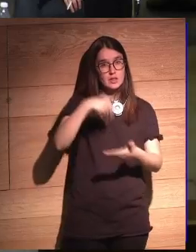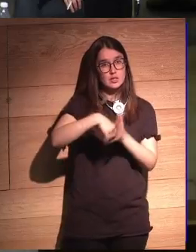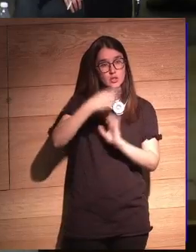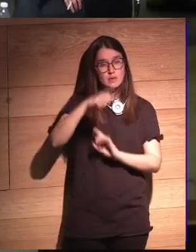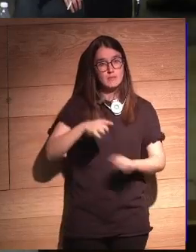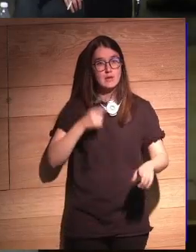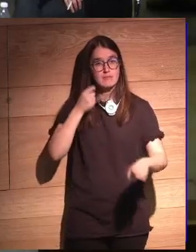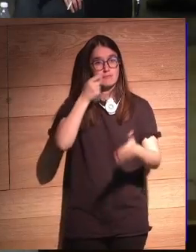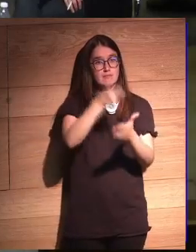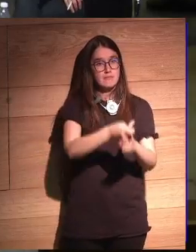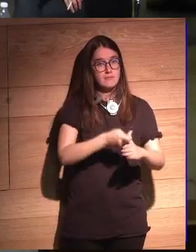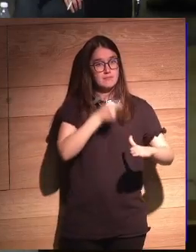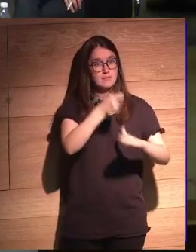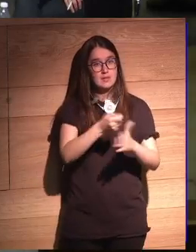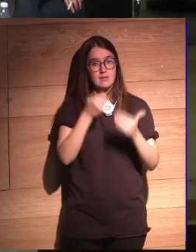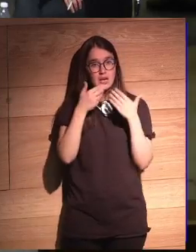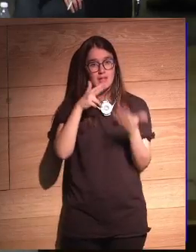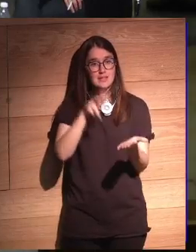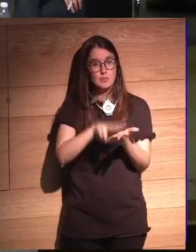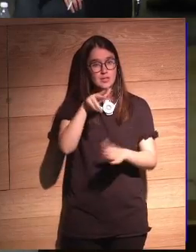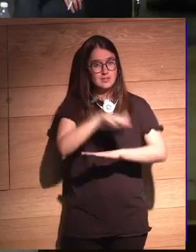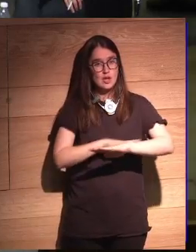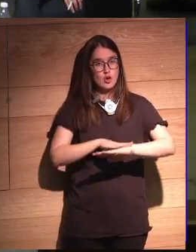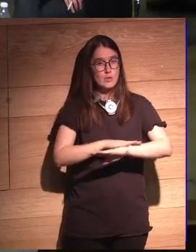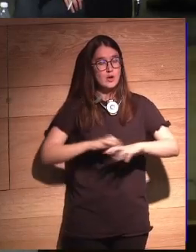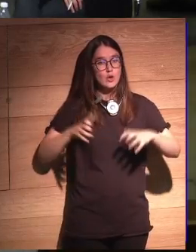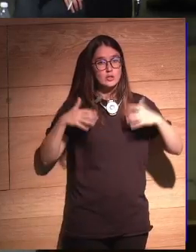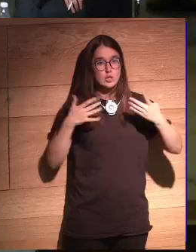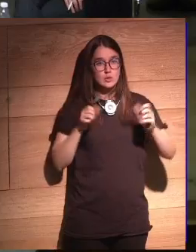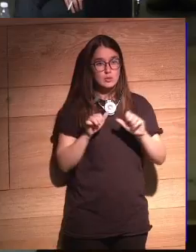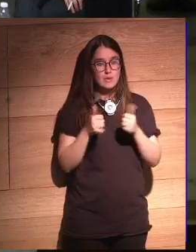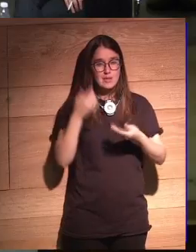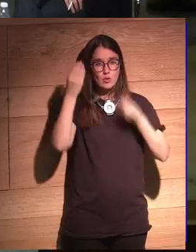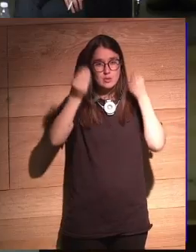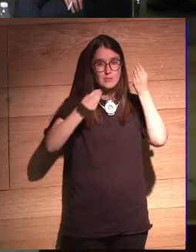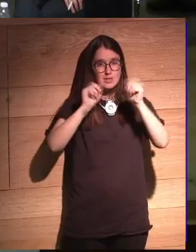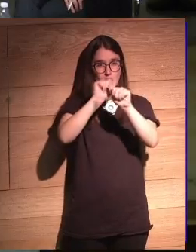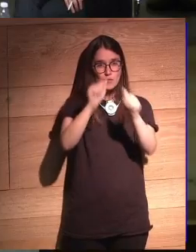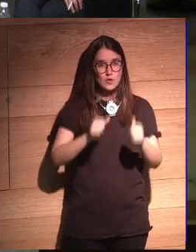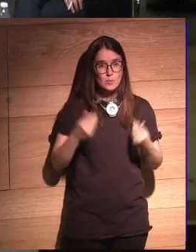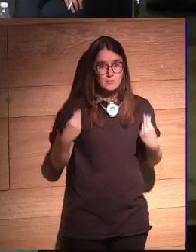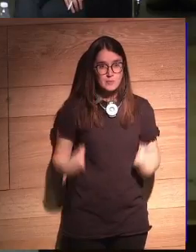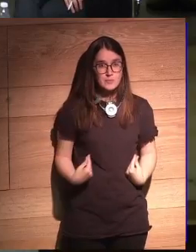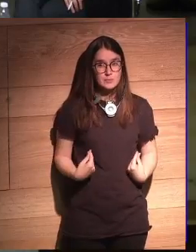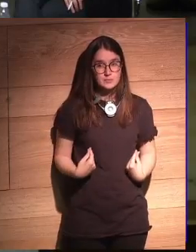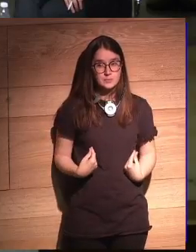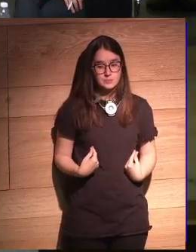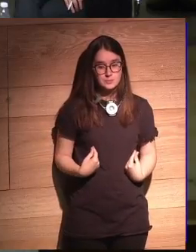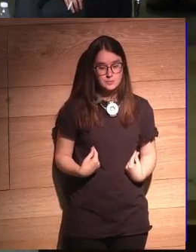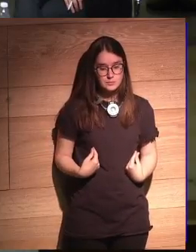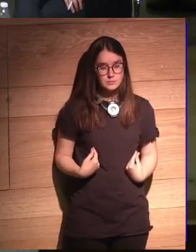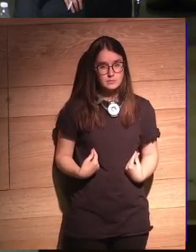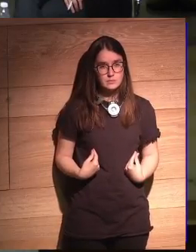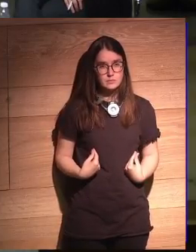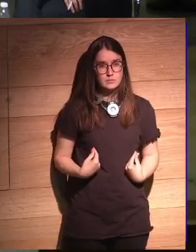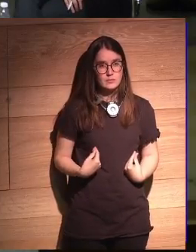the government. And so when we start thinking of it that way, it really is a matter of sort of